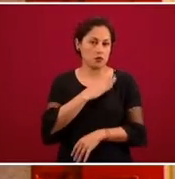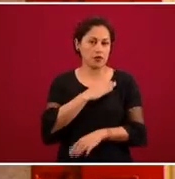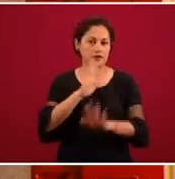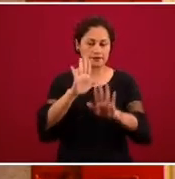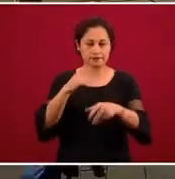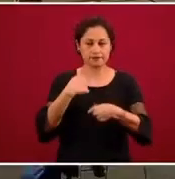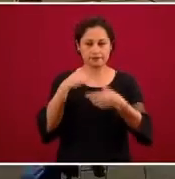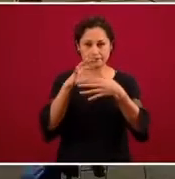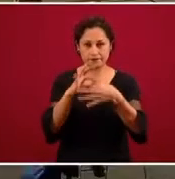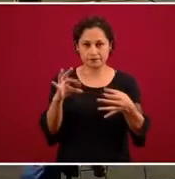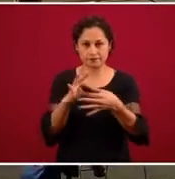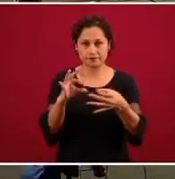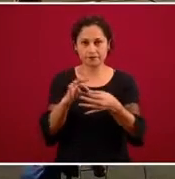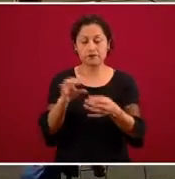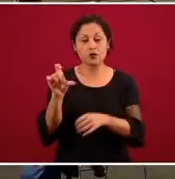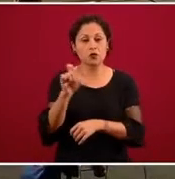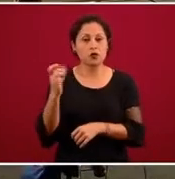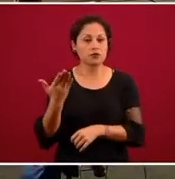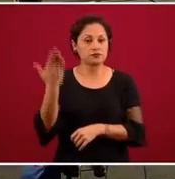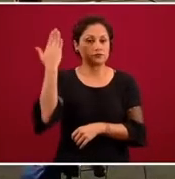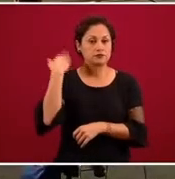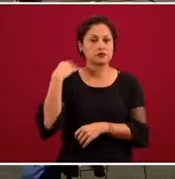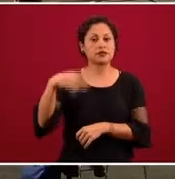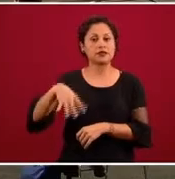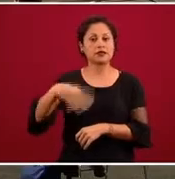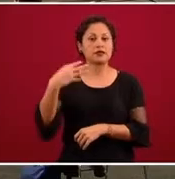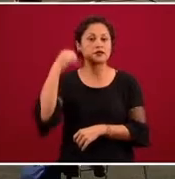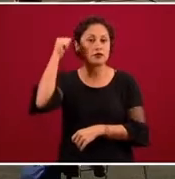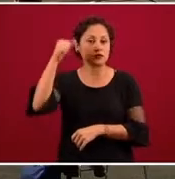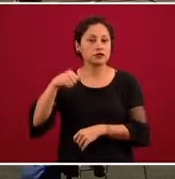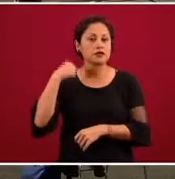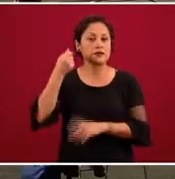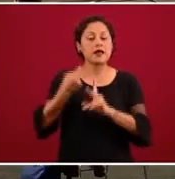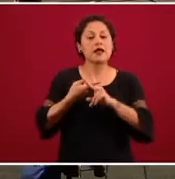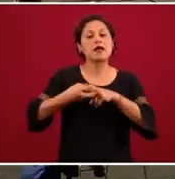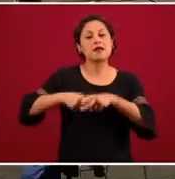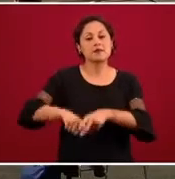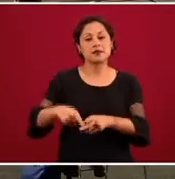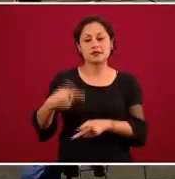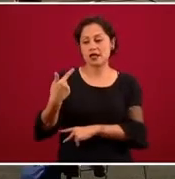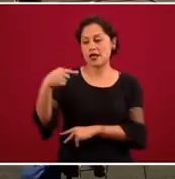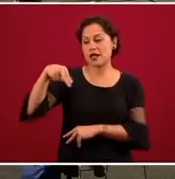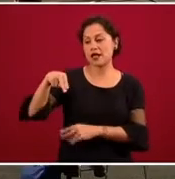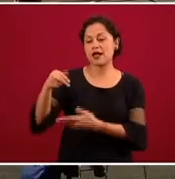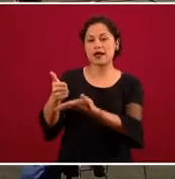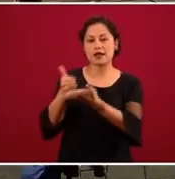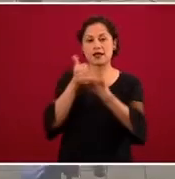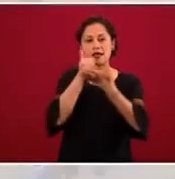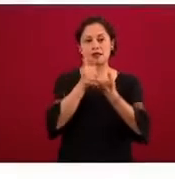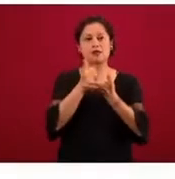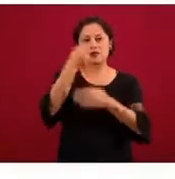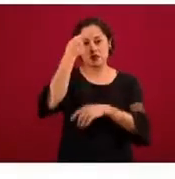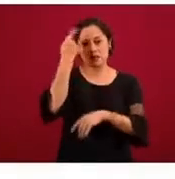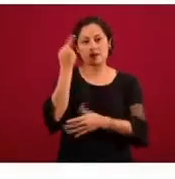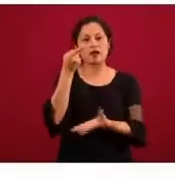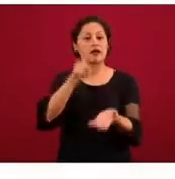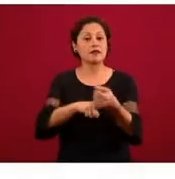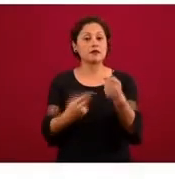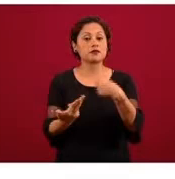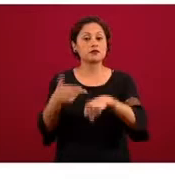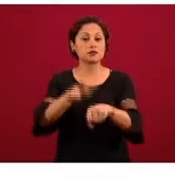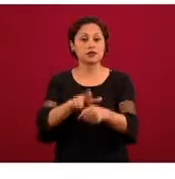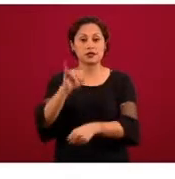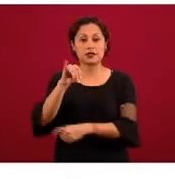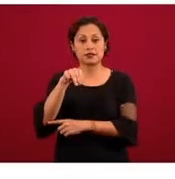But let me tell you, April 14th was when the National Guard was sent